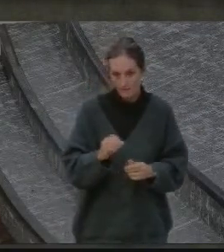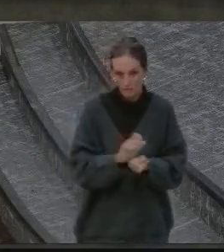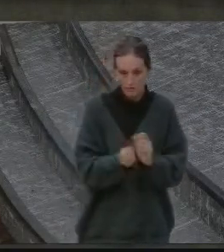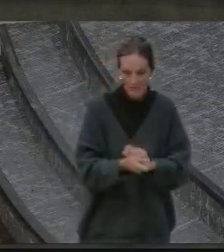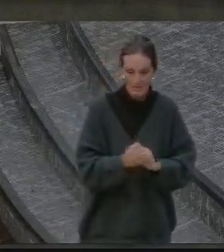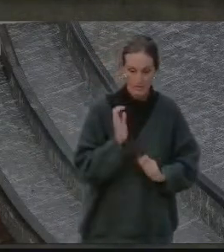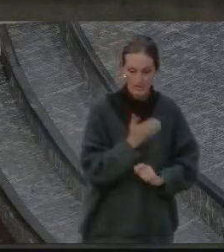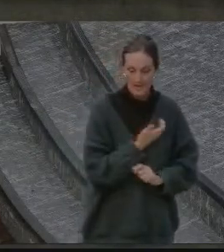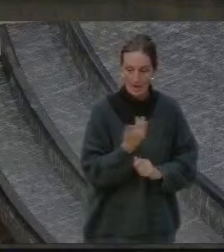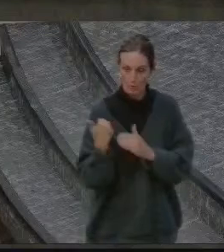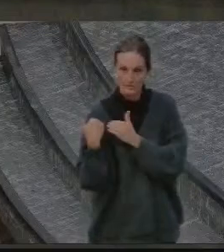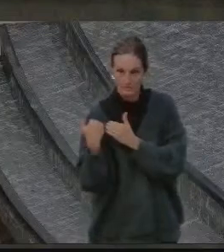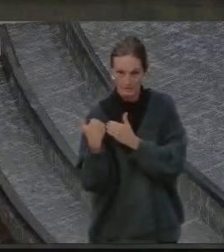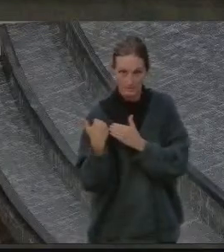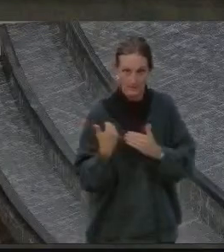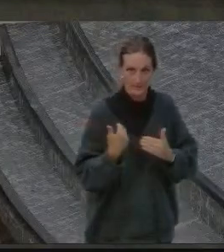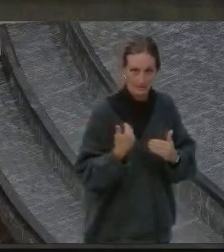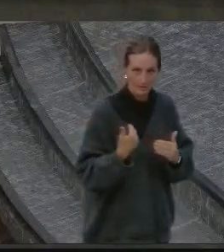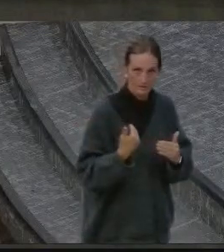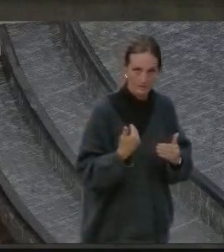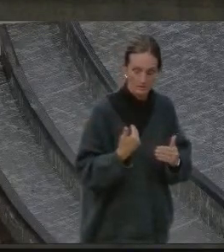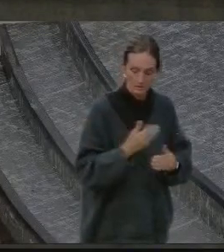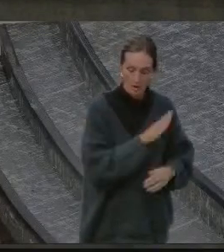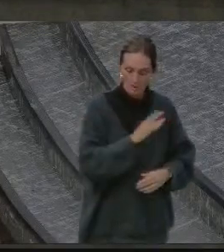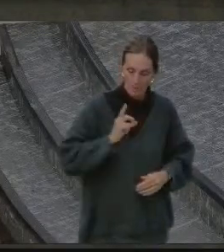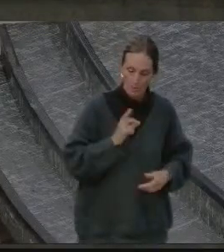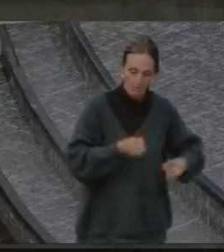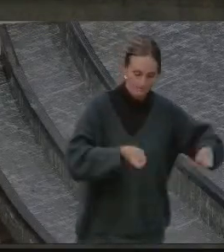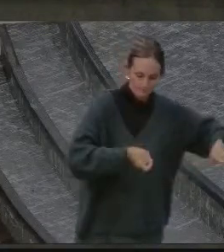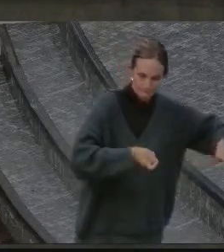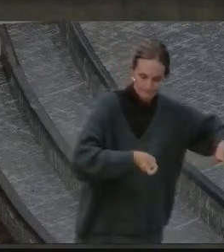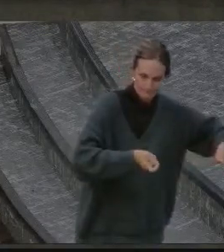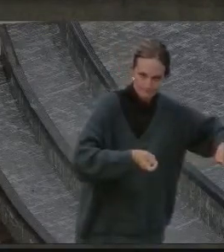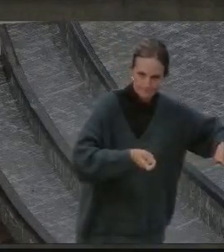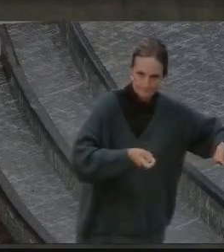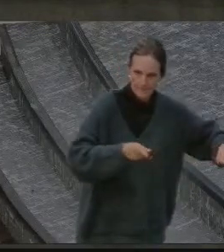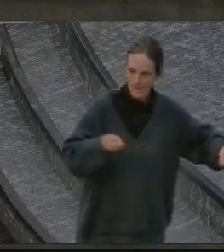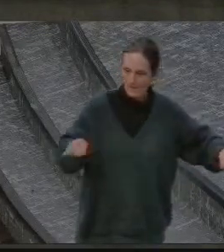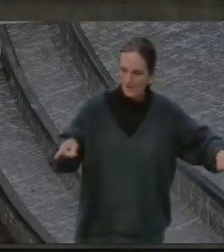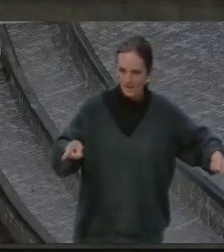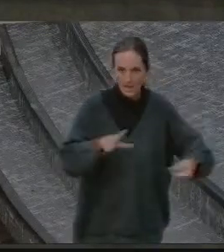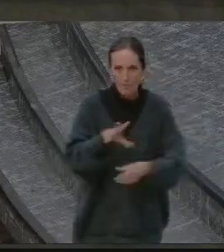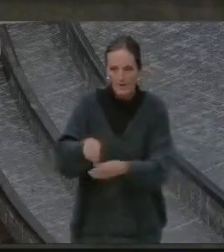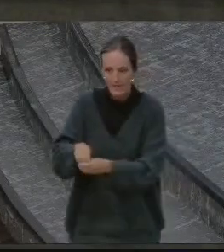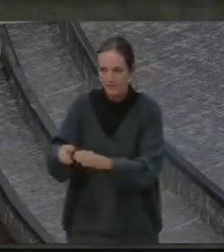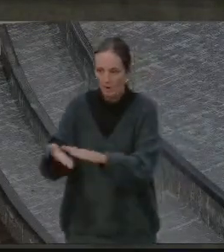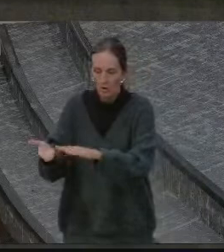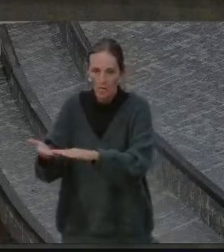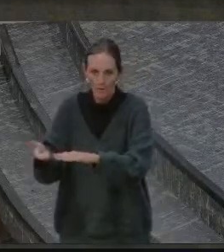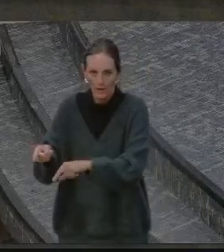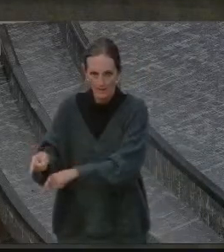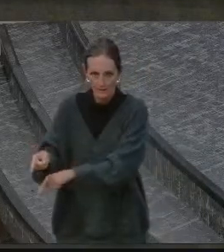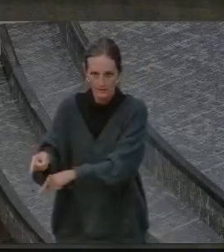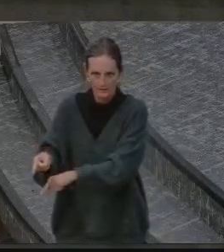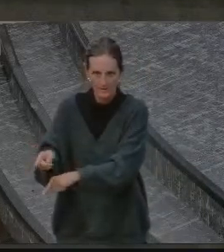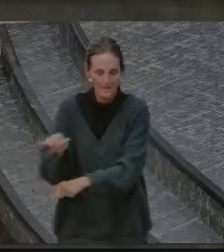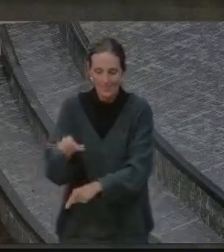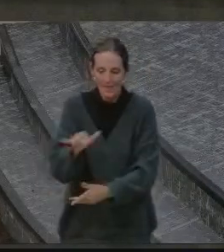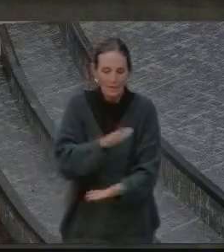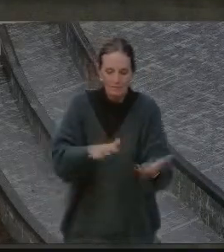from a governance standpoint more to an operations, which is where we should not be. And it confuses our role even